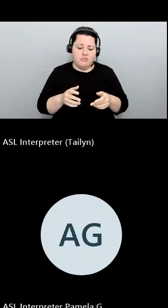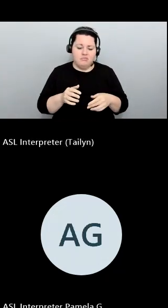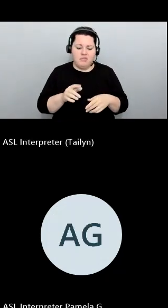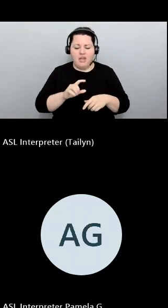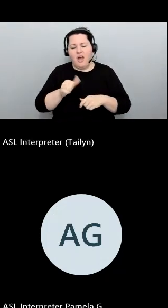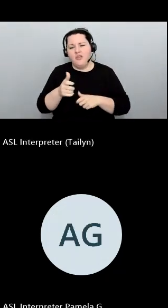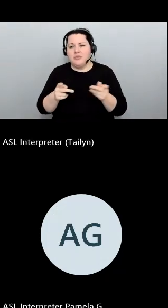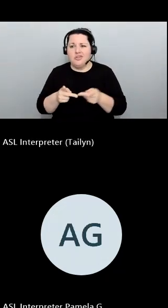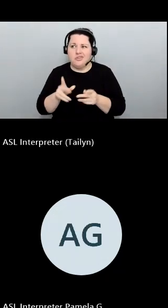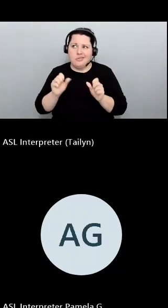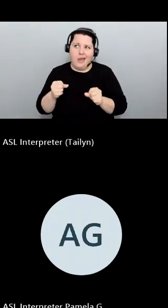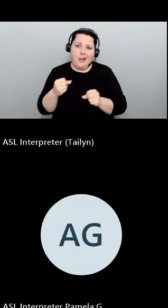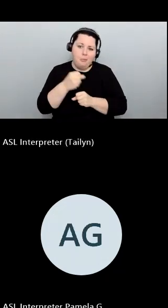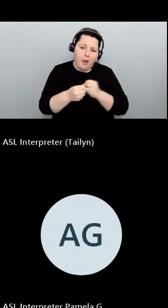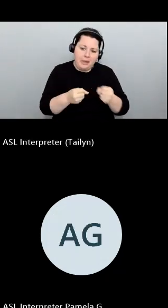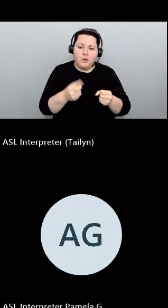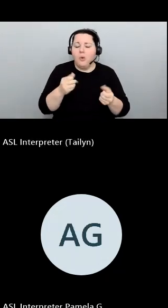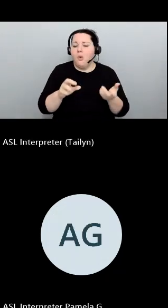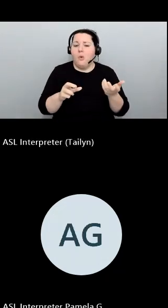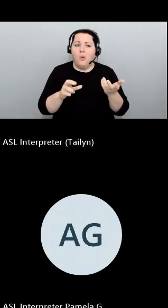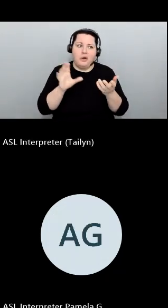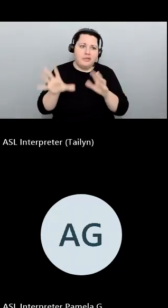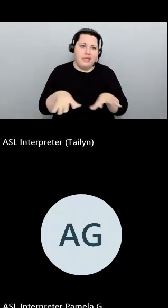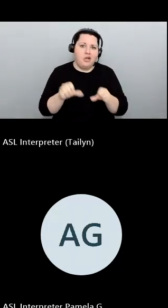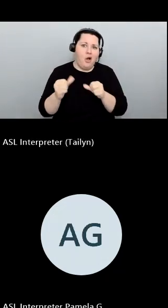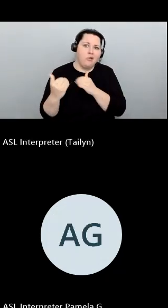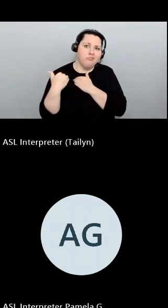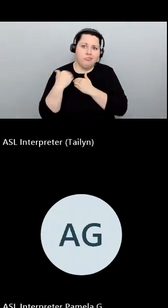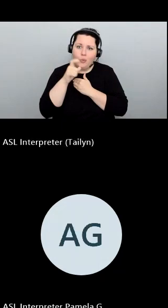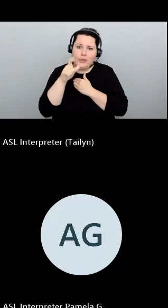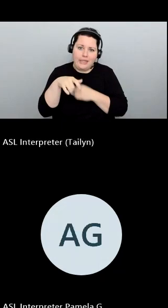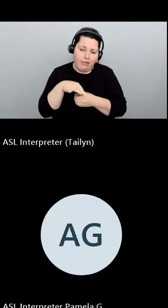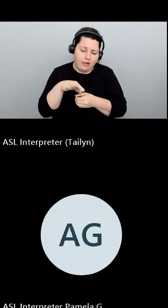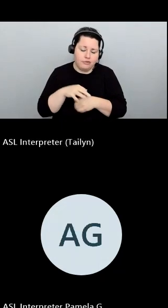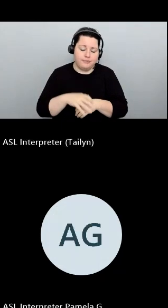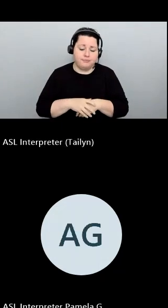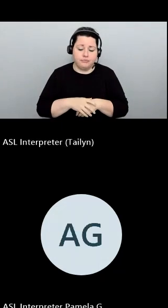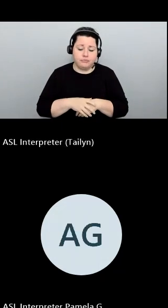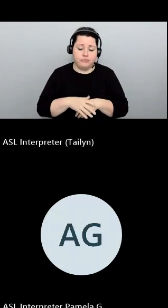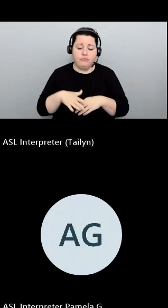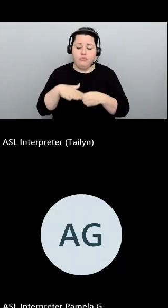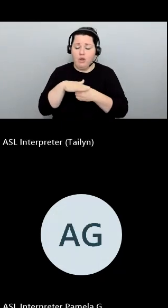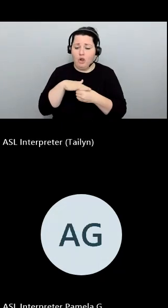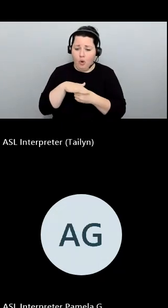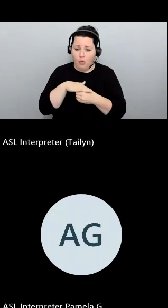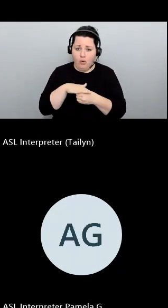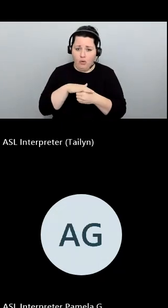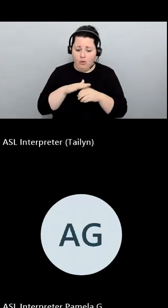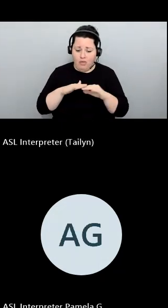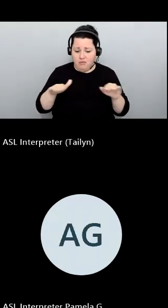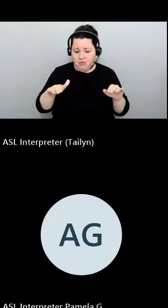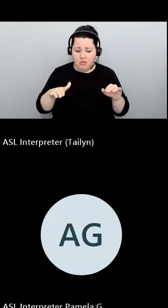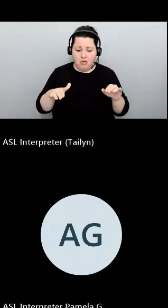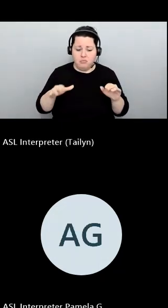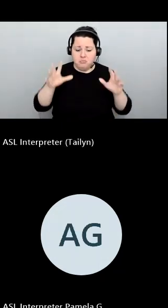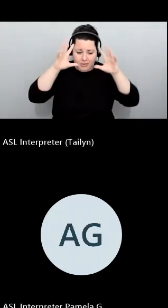be appointed to or take on without an election. At the local level, you can have president, vice president,